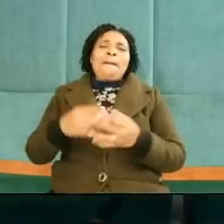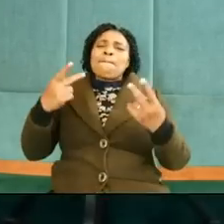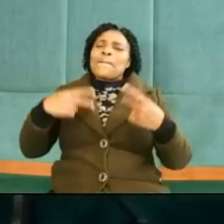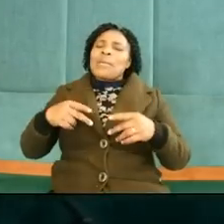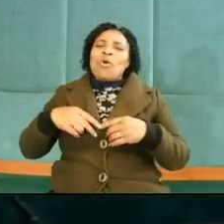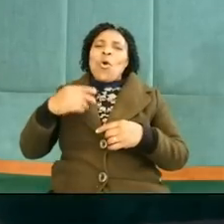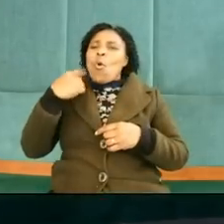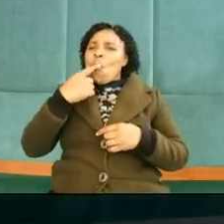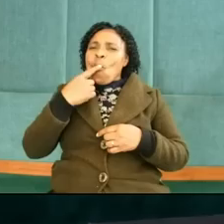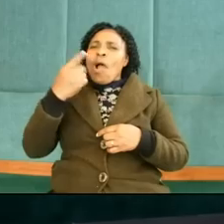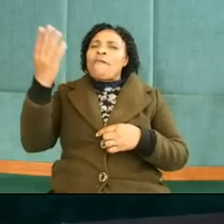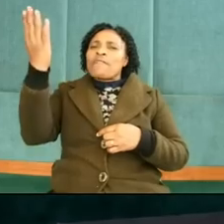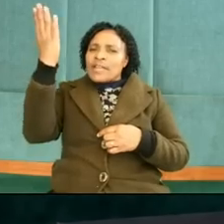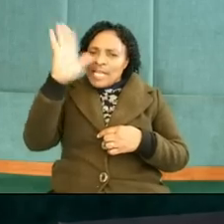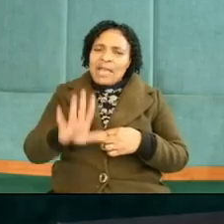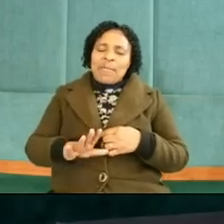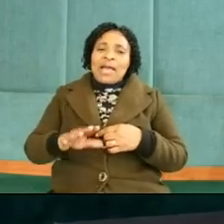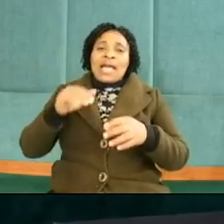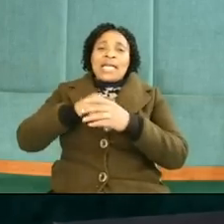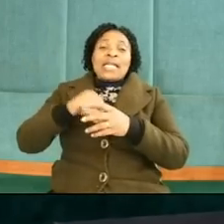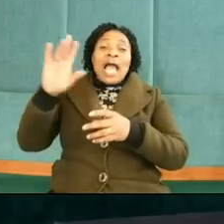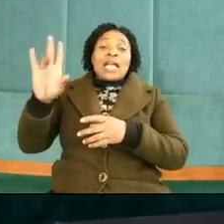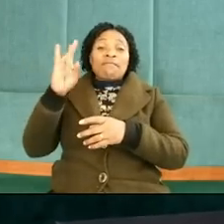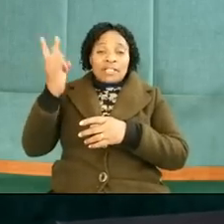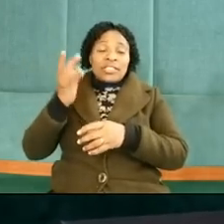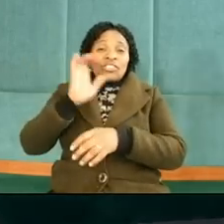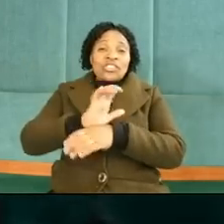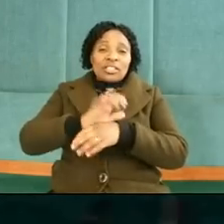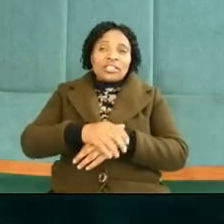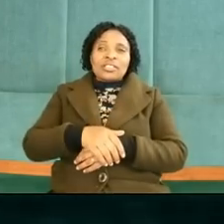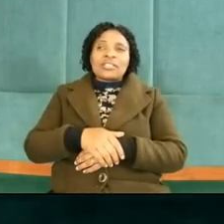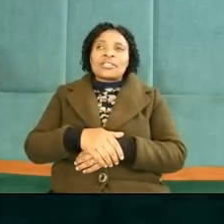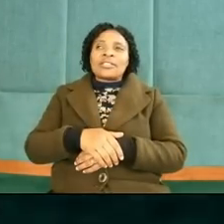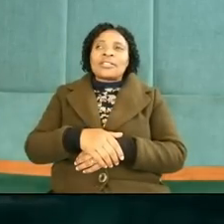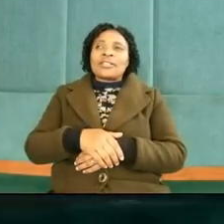never venture in a Seventh-day Adventist church